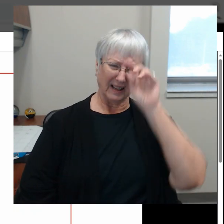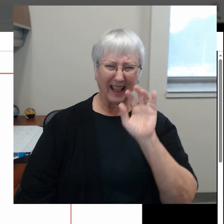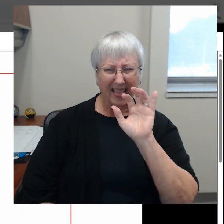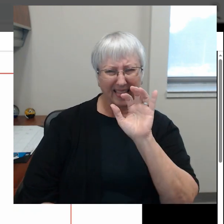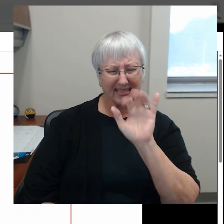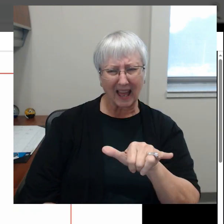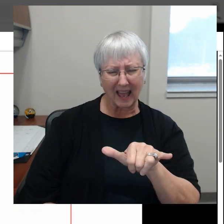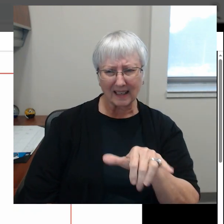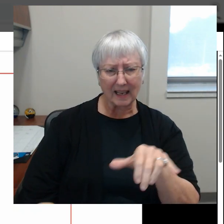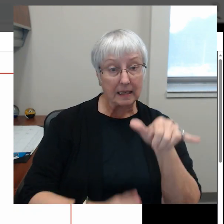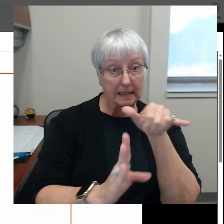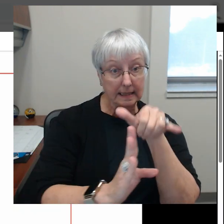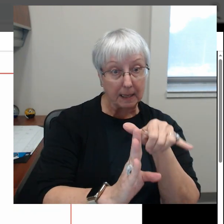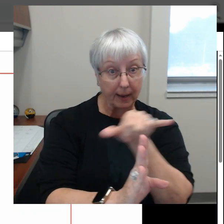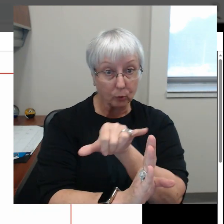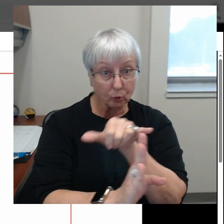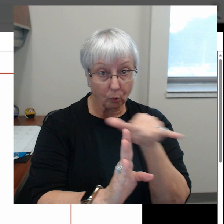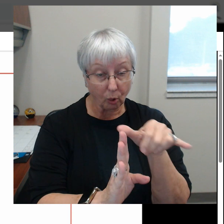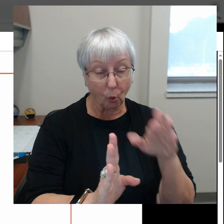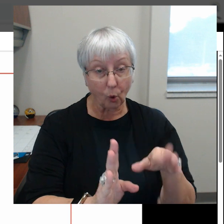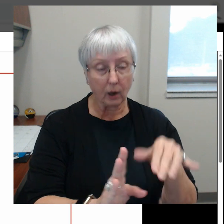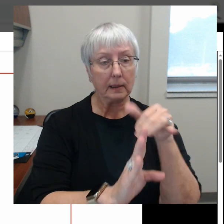or asymmetrical? Is that balanced?